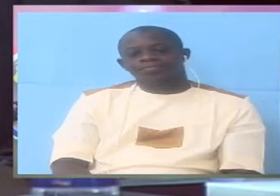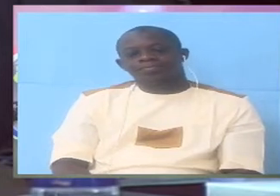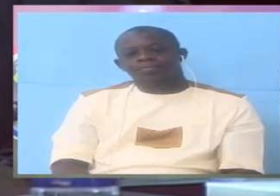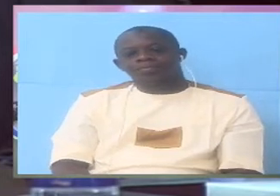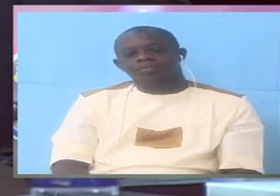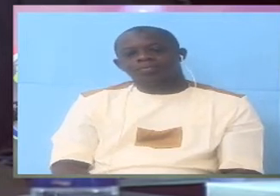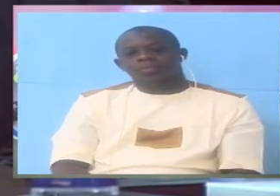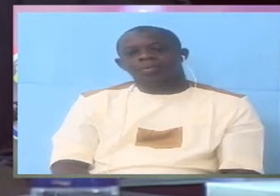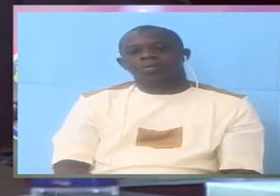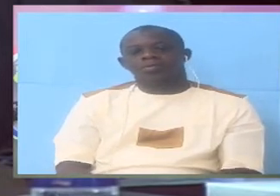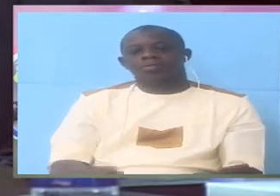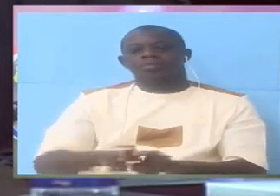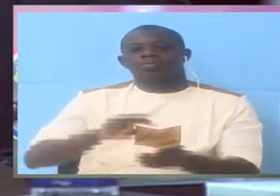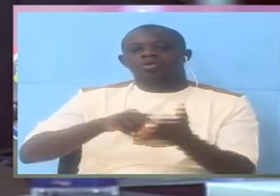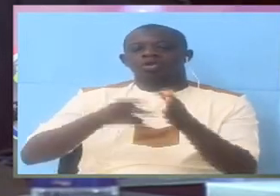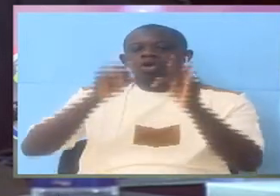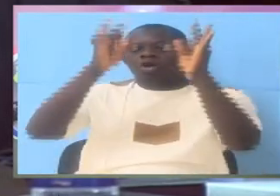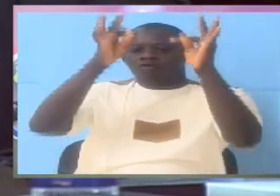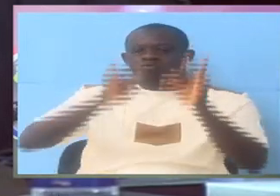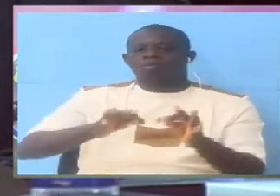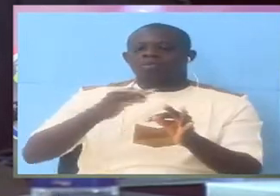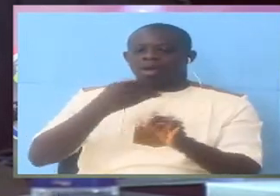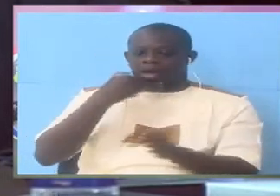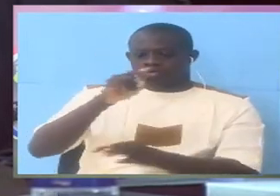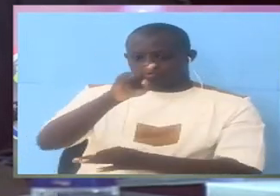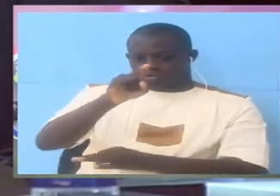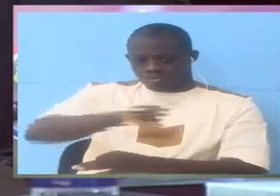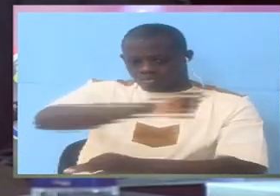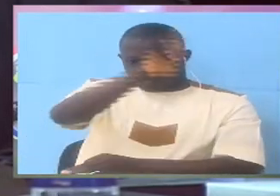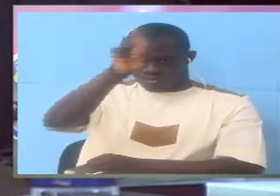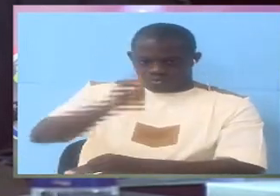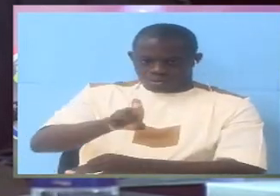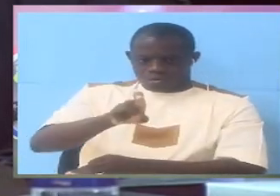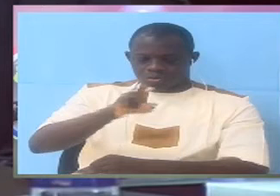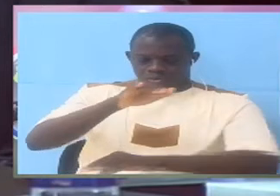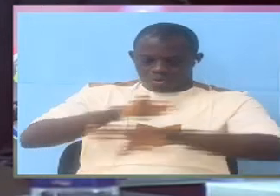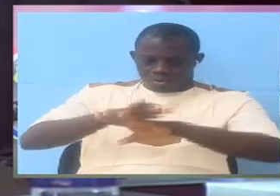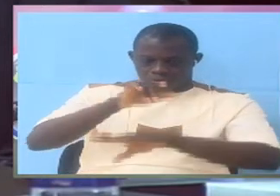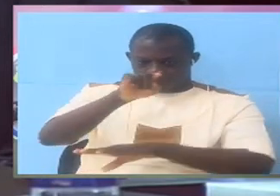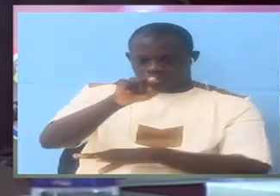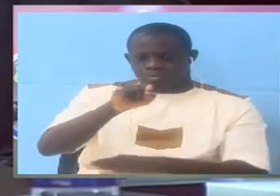And it will be in the form of questions to you.